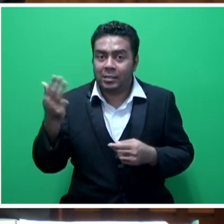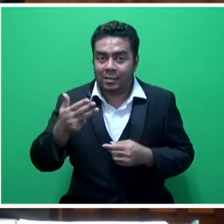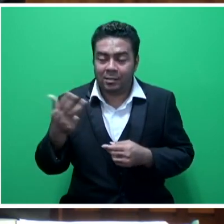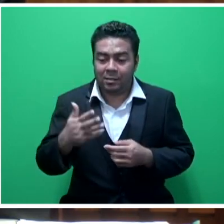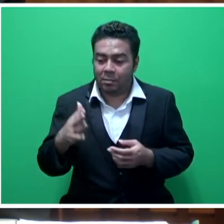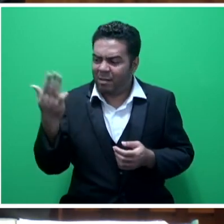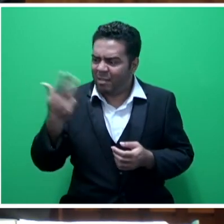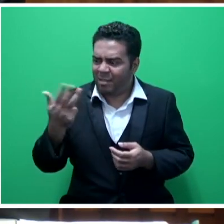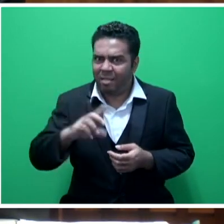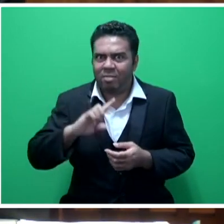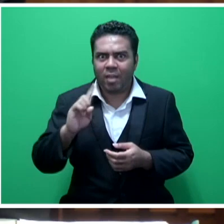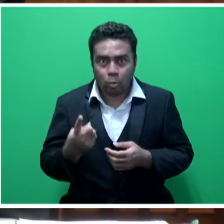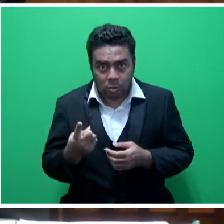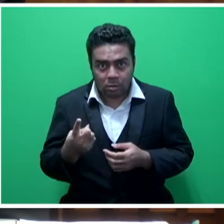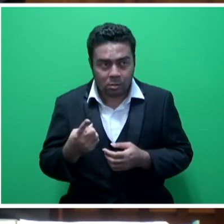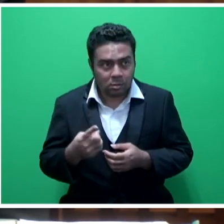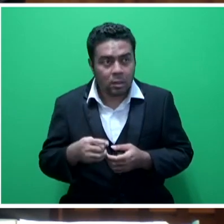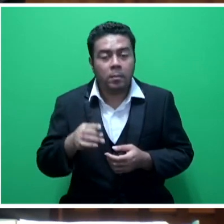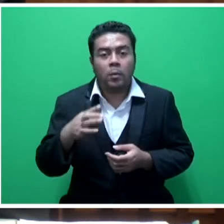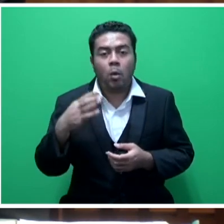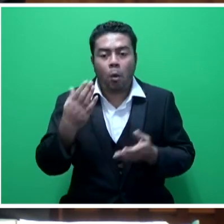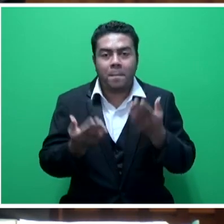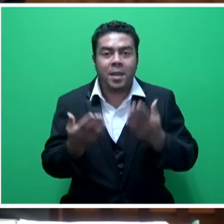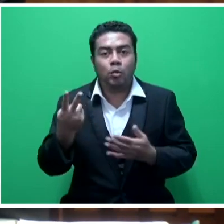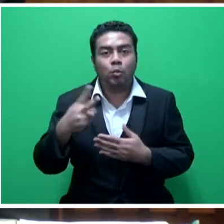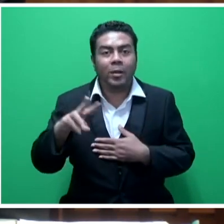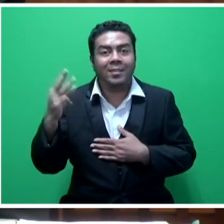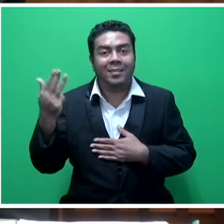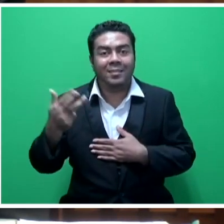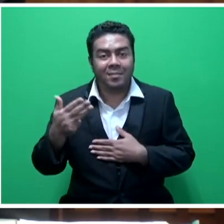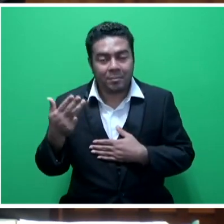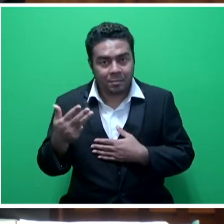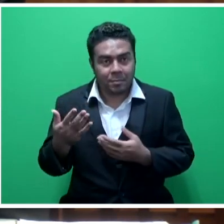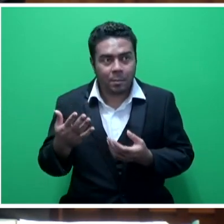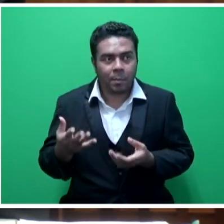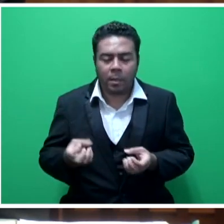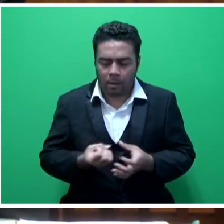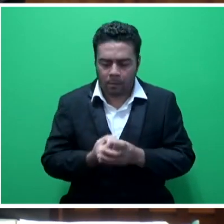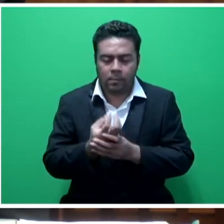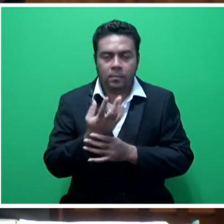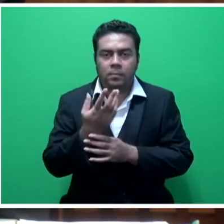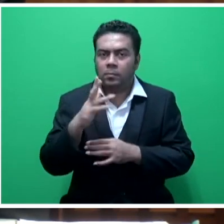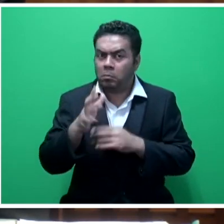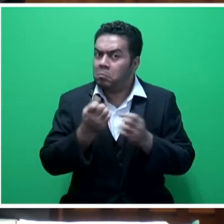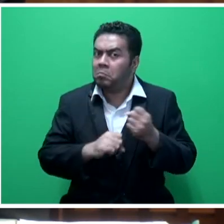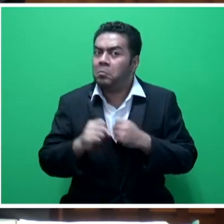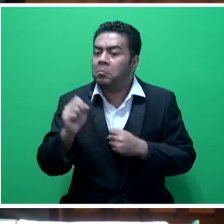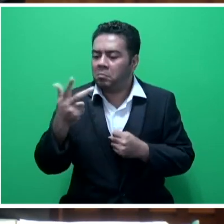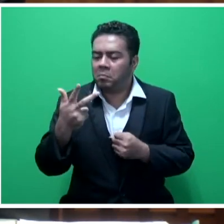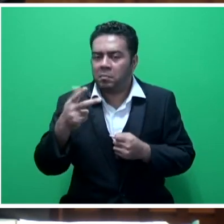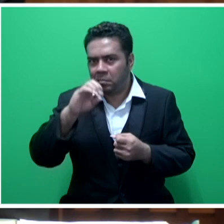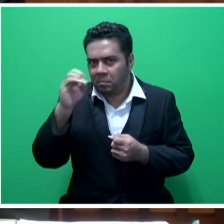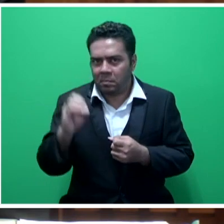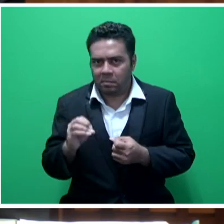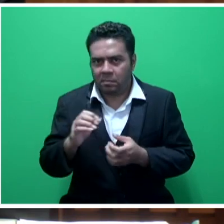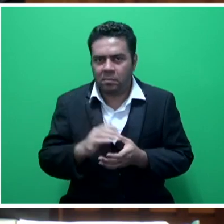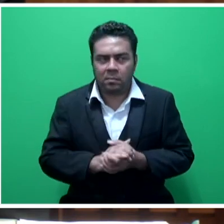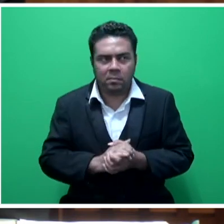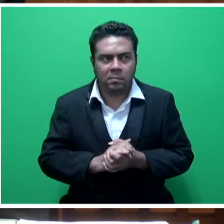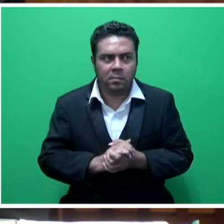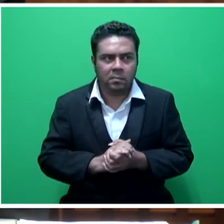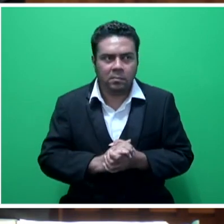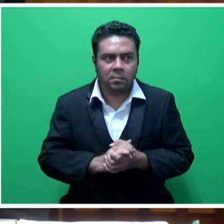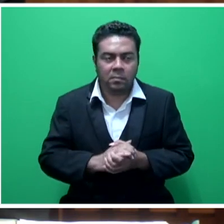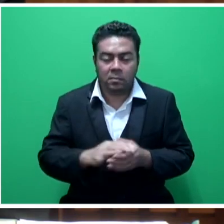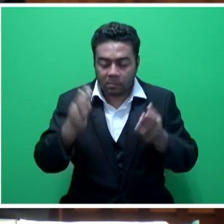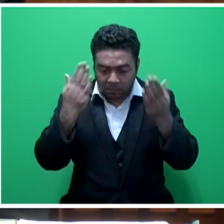99,000 compared to 2018, growth for 2019 would have been actually 8% as opposed to 2%. Mr.